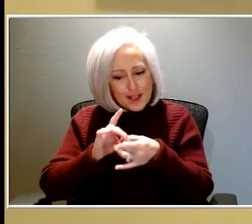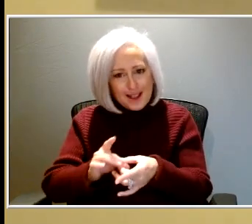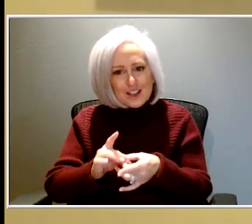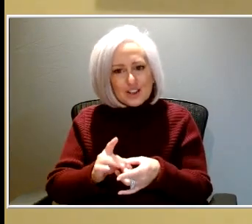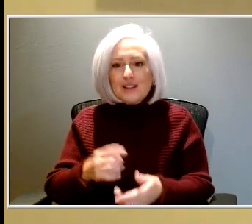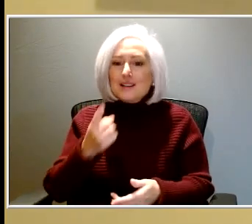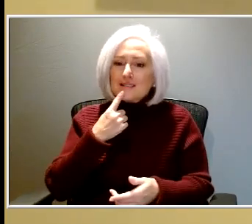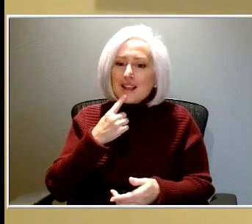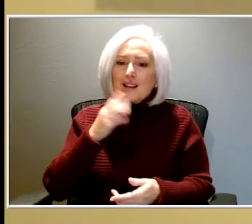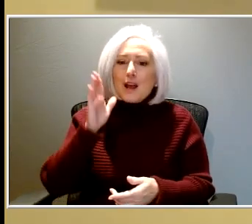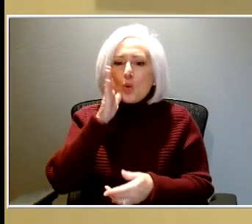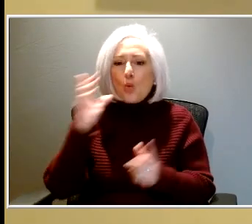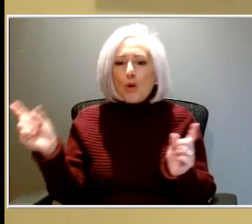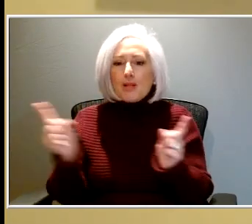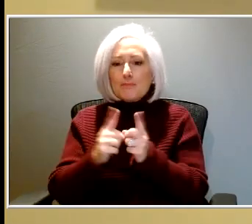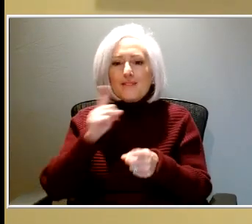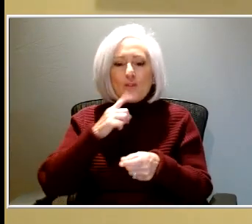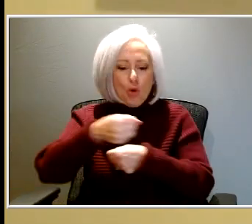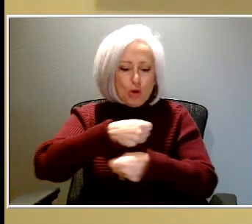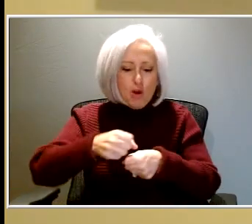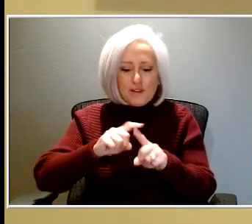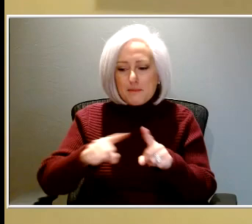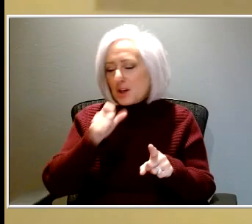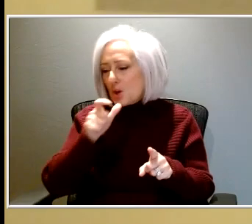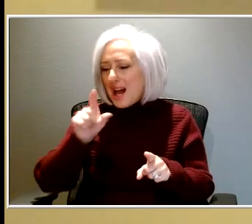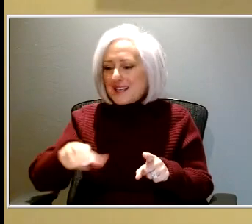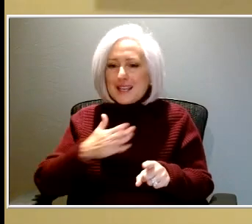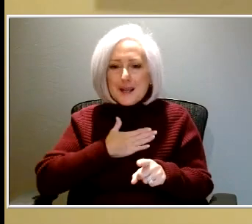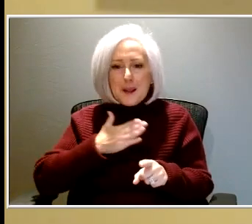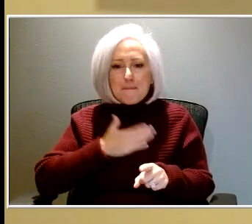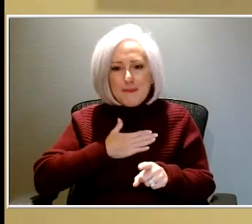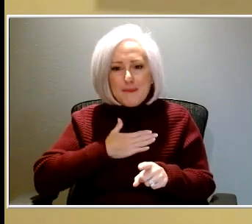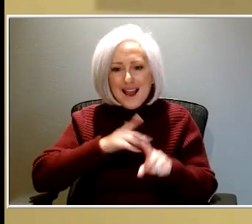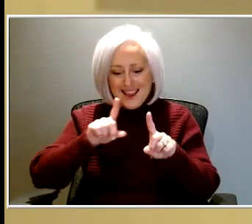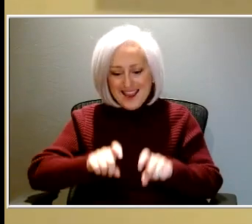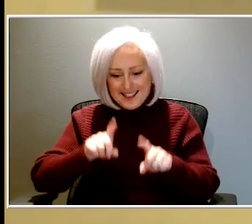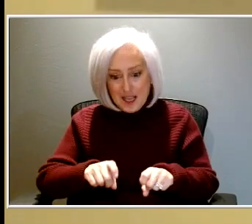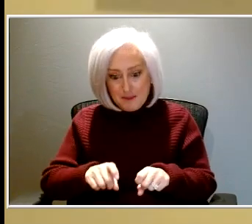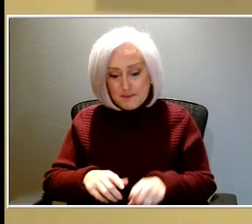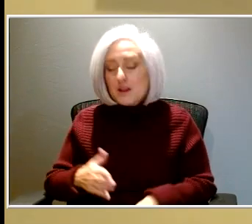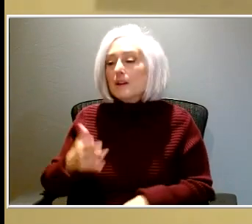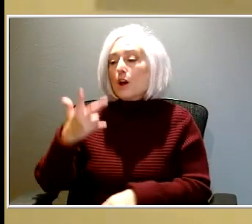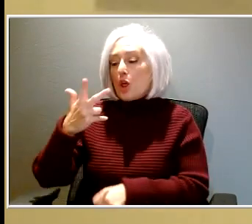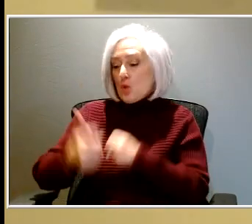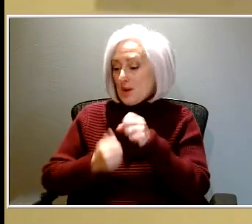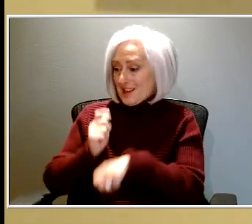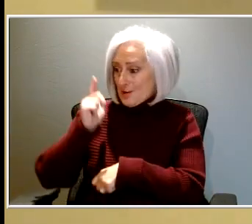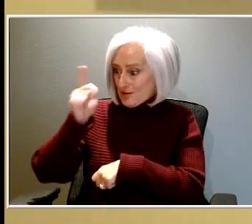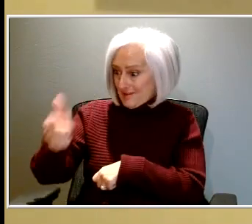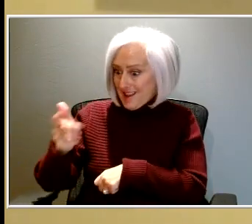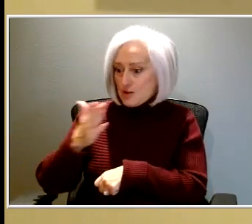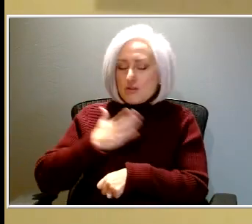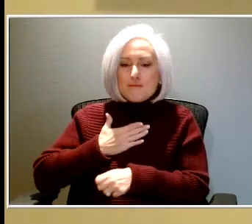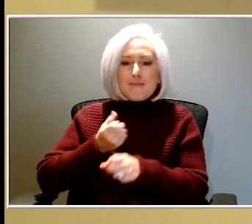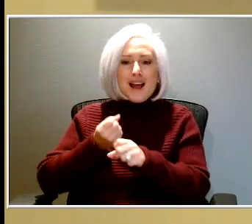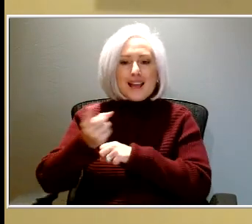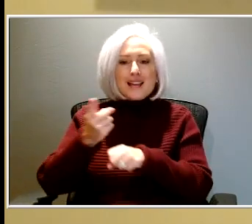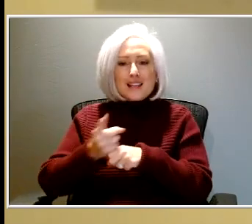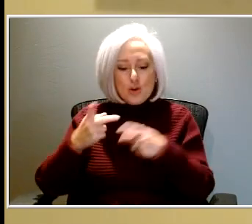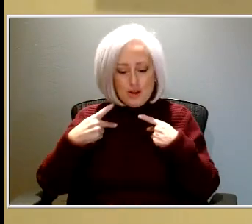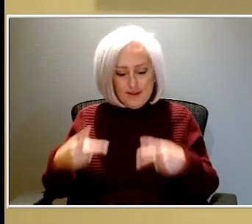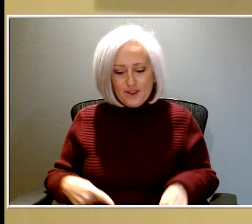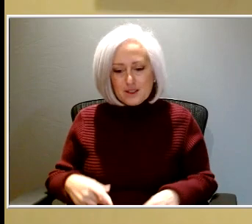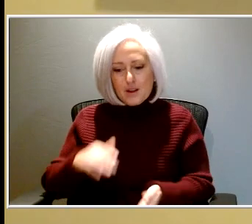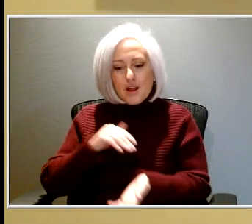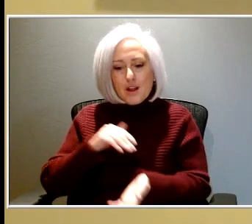but you won't need my exams. And 3 years later at my annual physical, my doctor said, Bob, I think you should